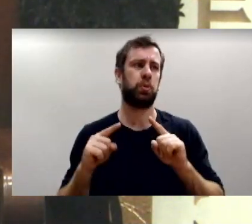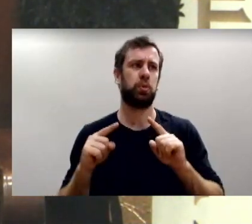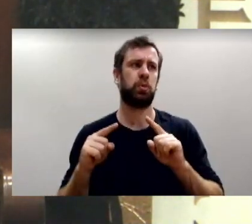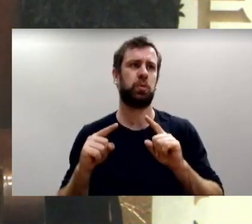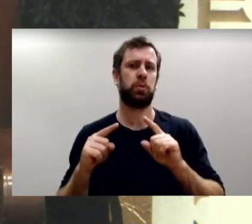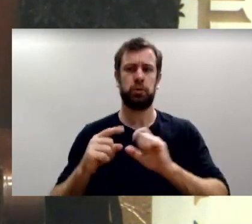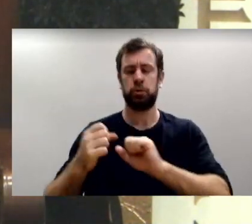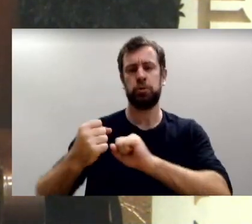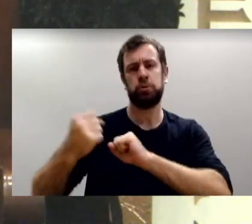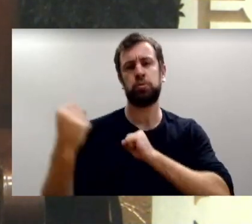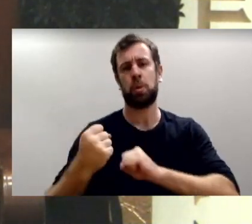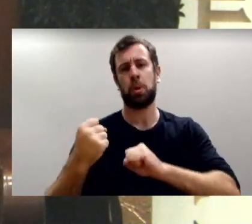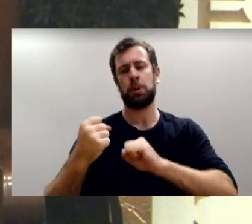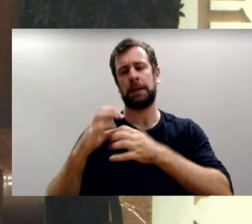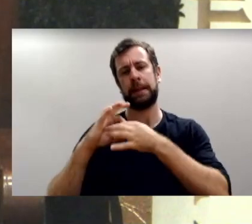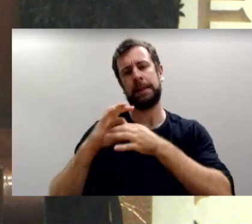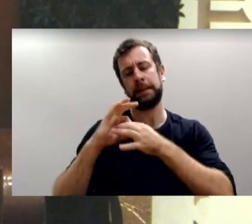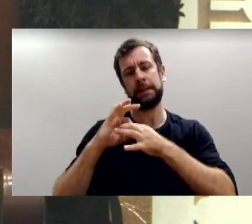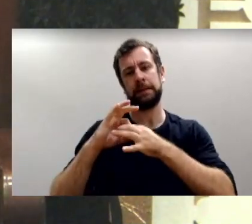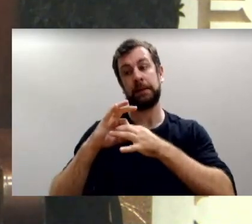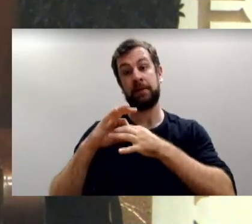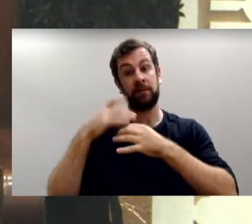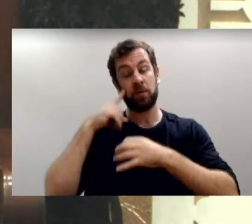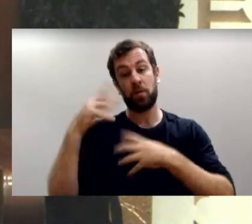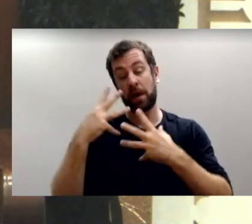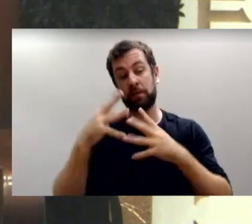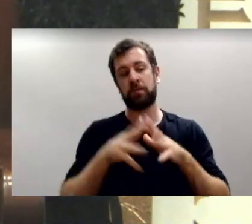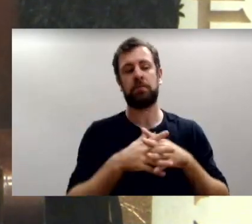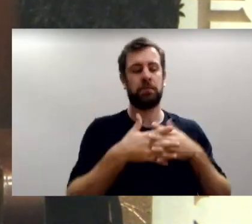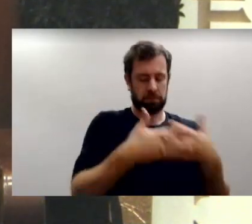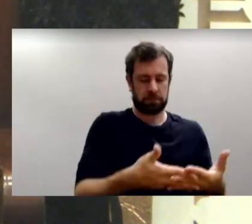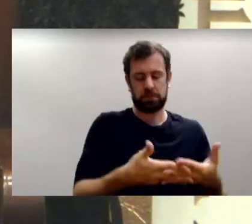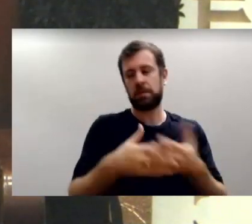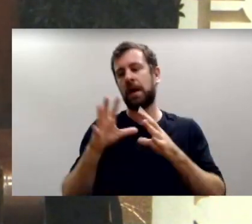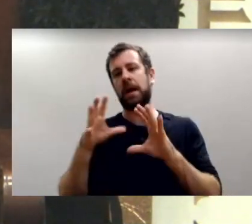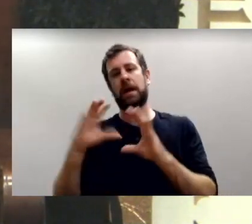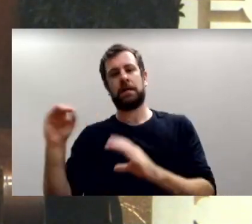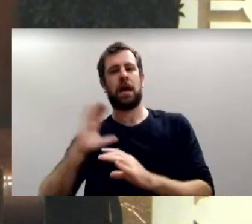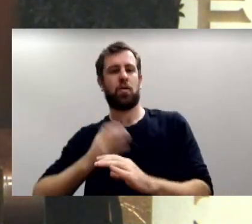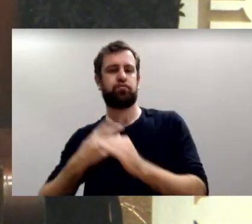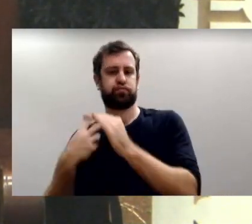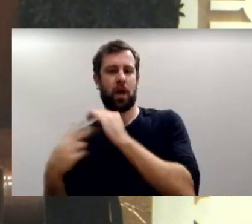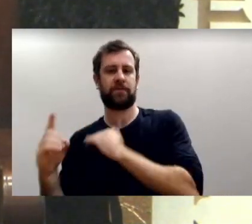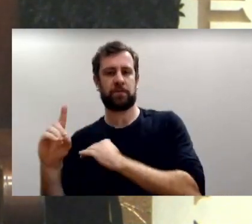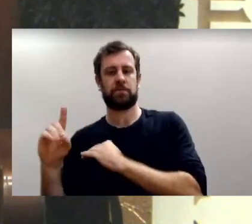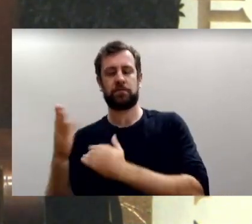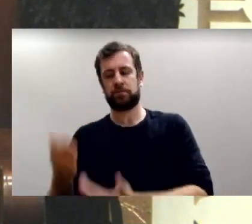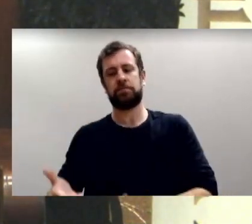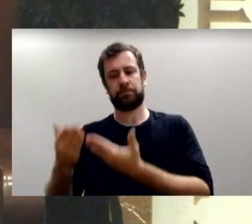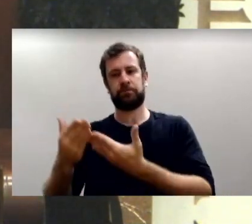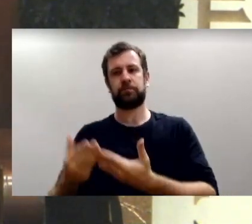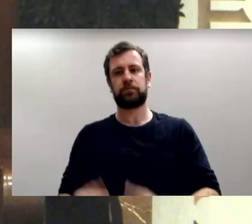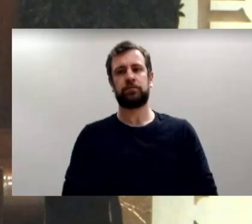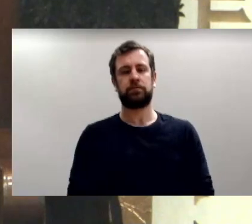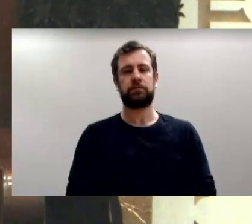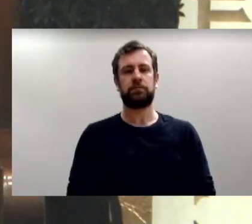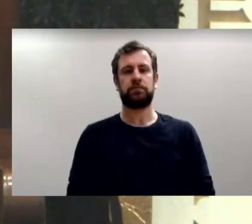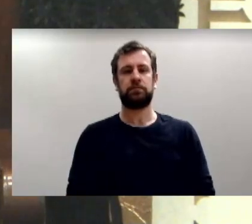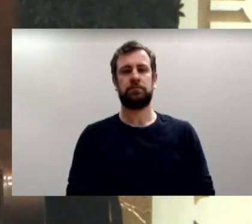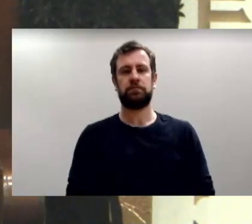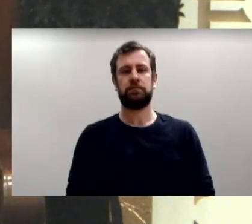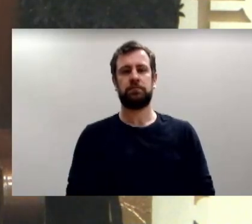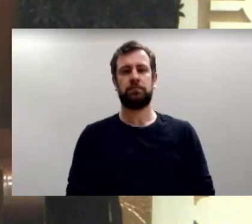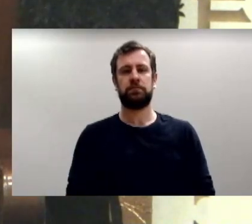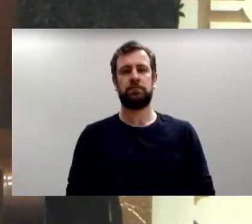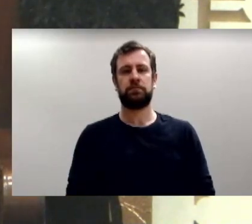strong link between Quran and our Prophet. Rather, I would say dependency of